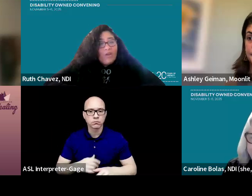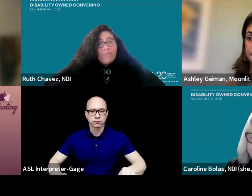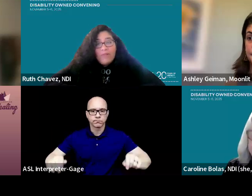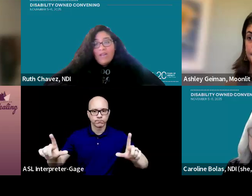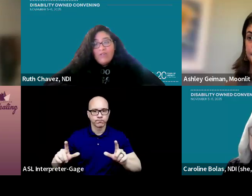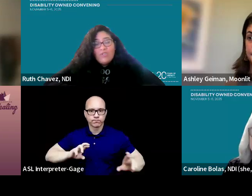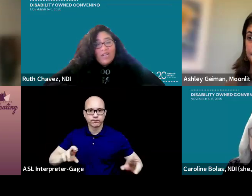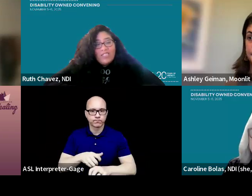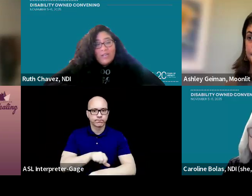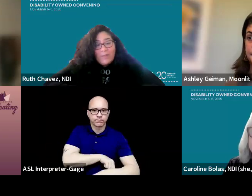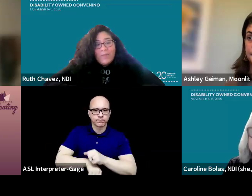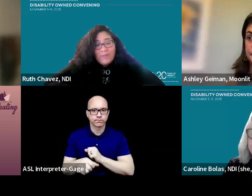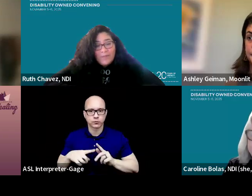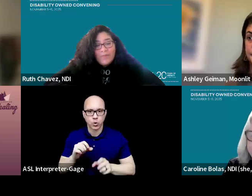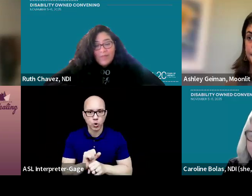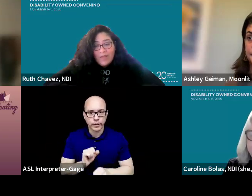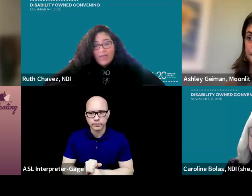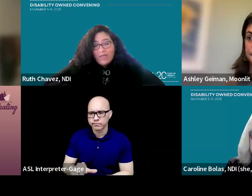start working on a plan or strategy.